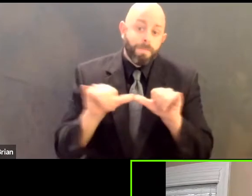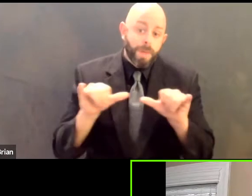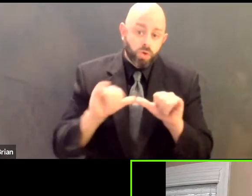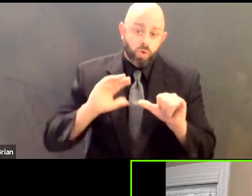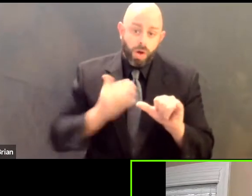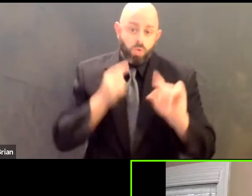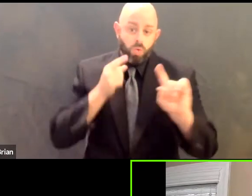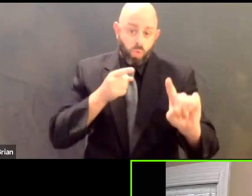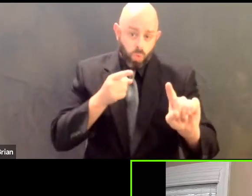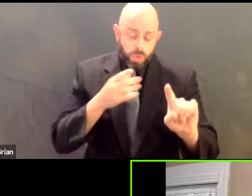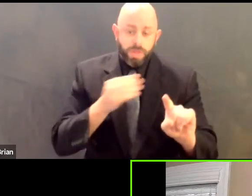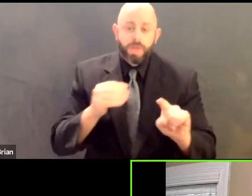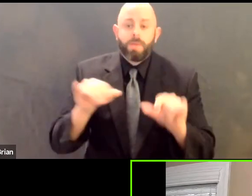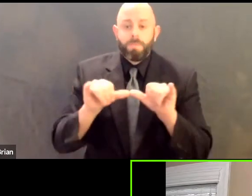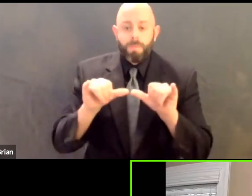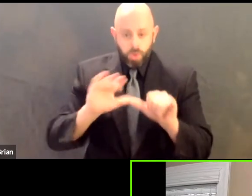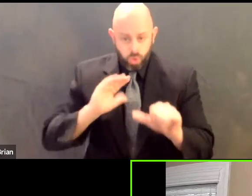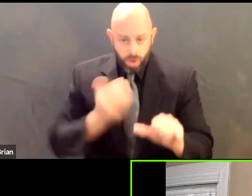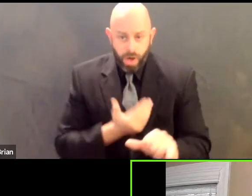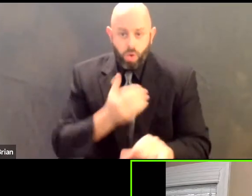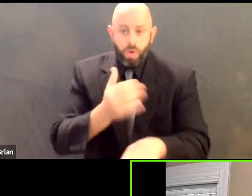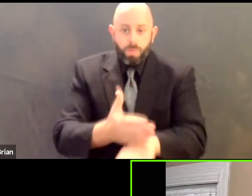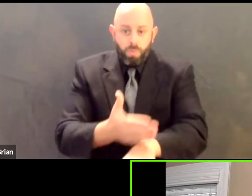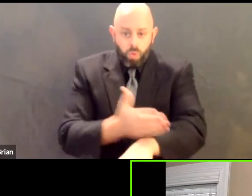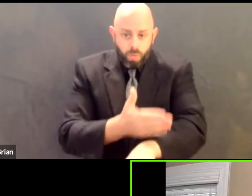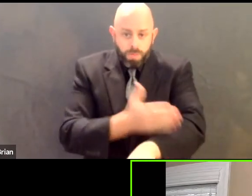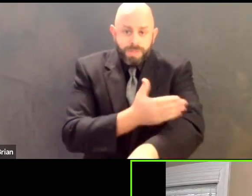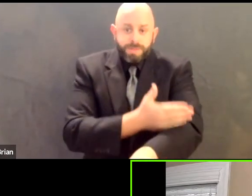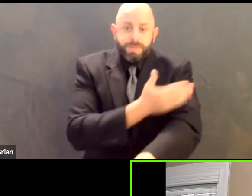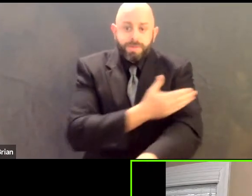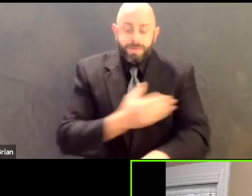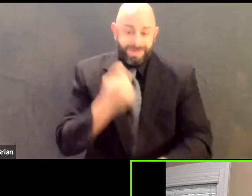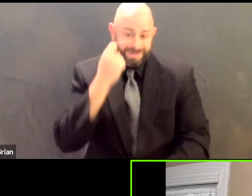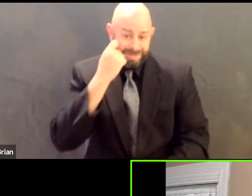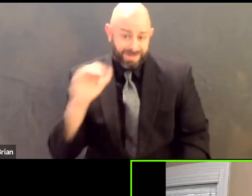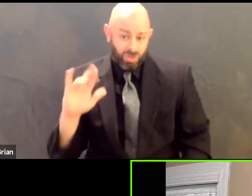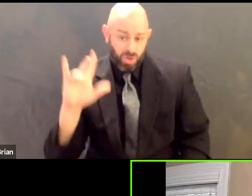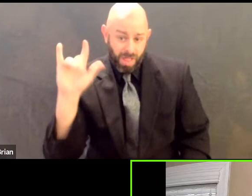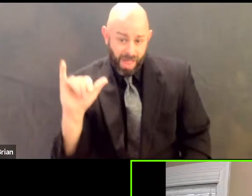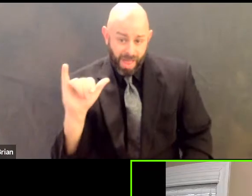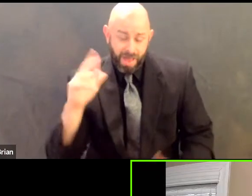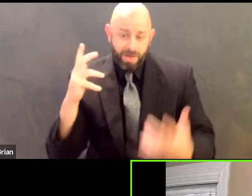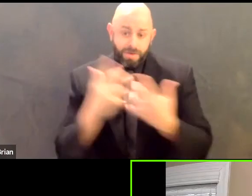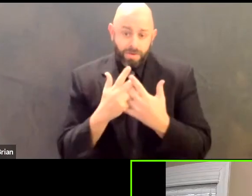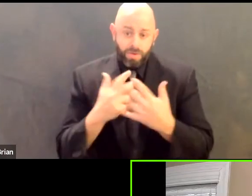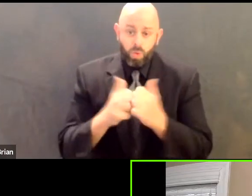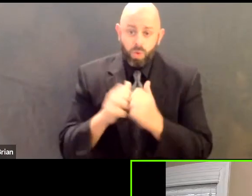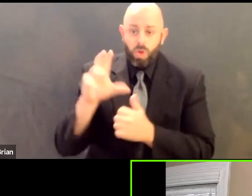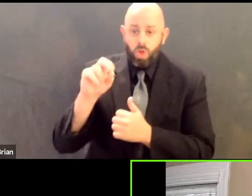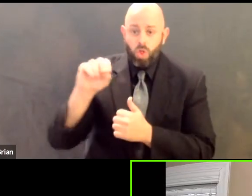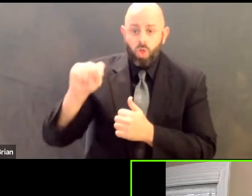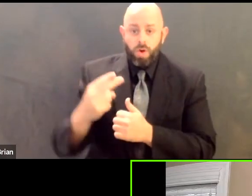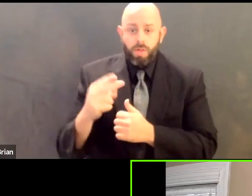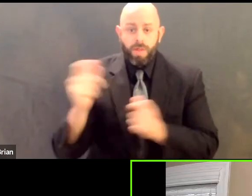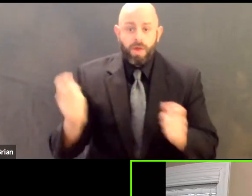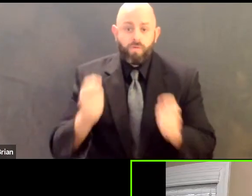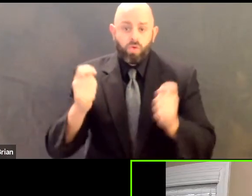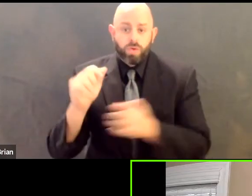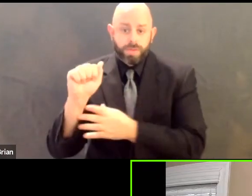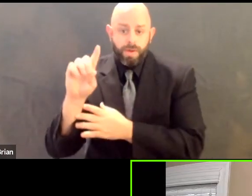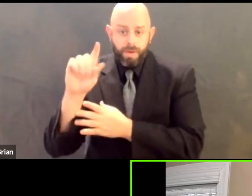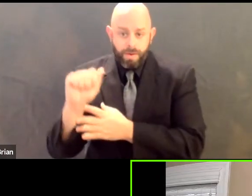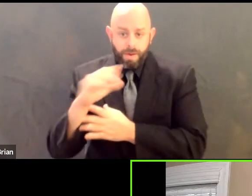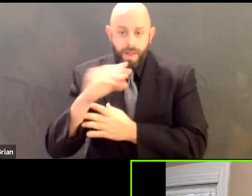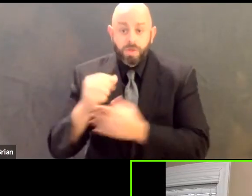can measure our improvements. In July, to align with the 30th anniversary of the ADA and support